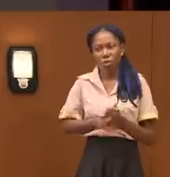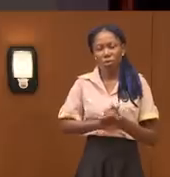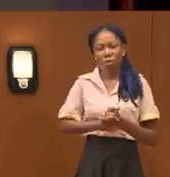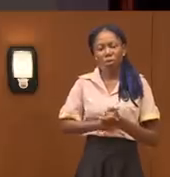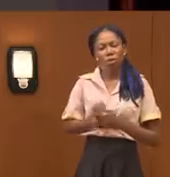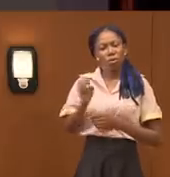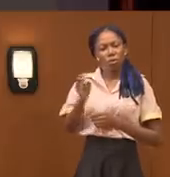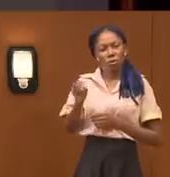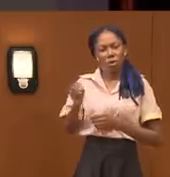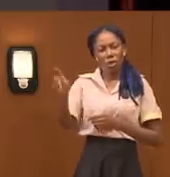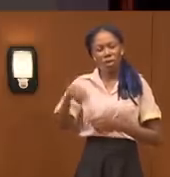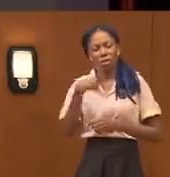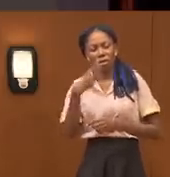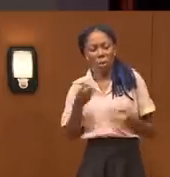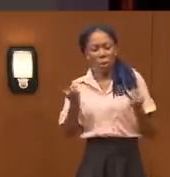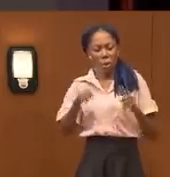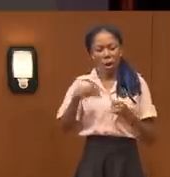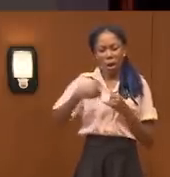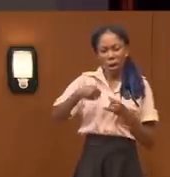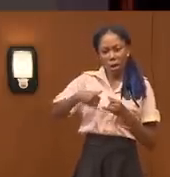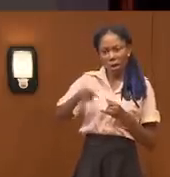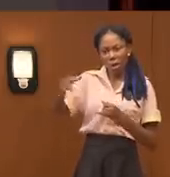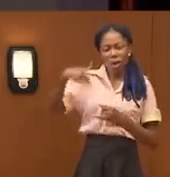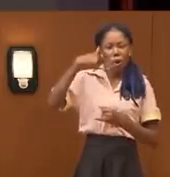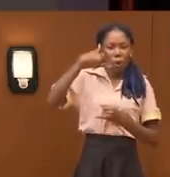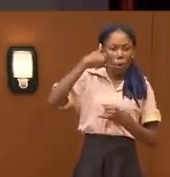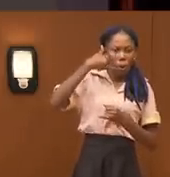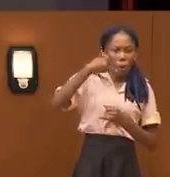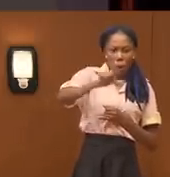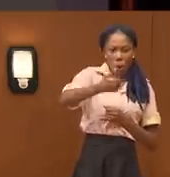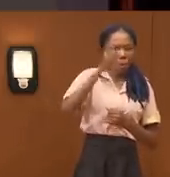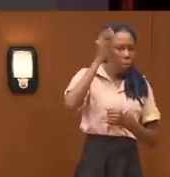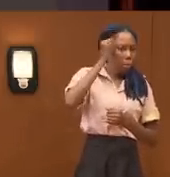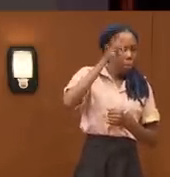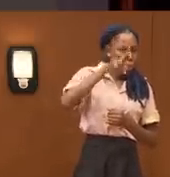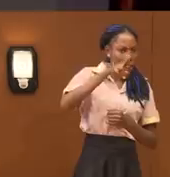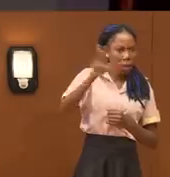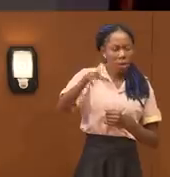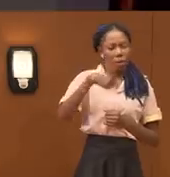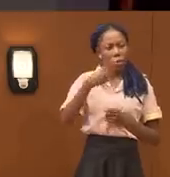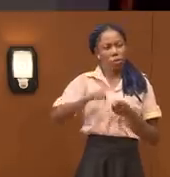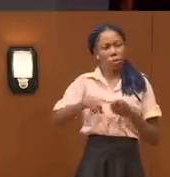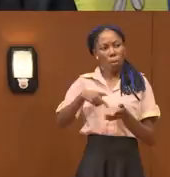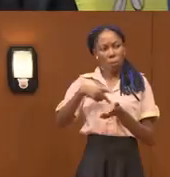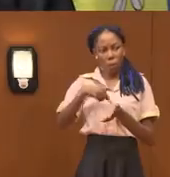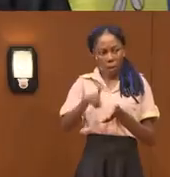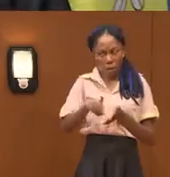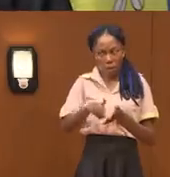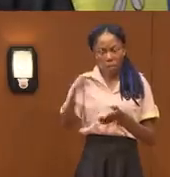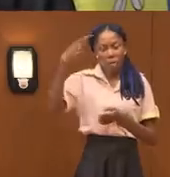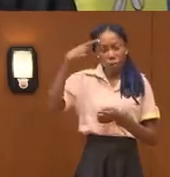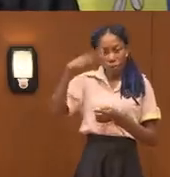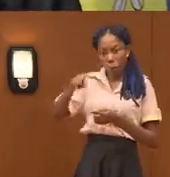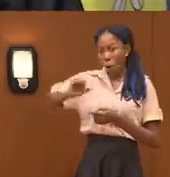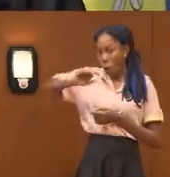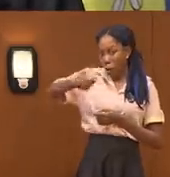Where is the ending? I call him say, give me account number. May I pay money for you? Is it need a collect card? That's for another period.